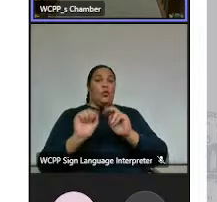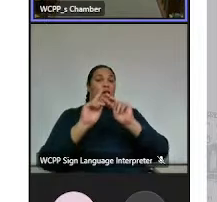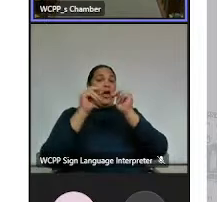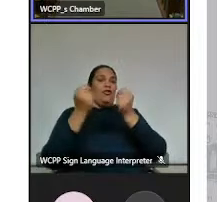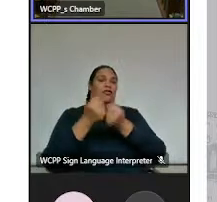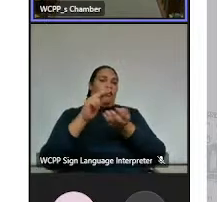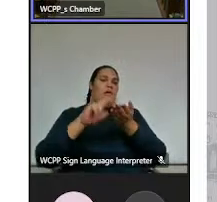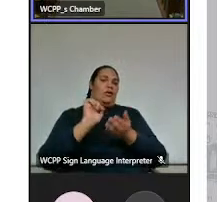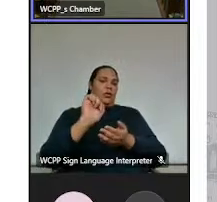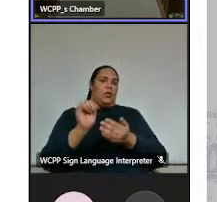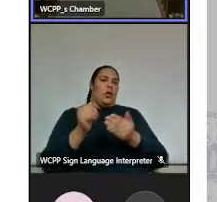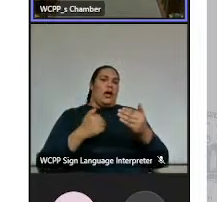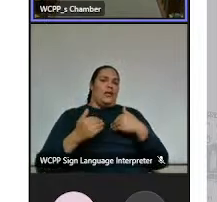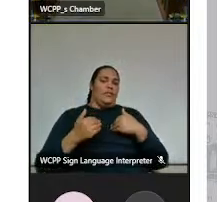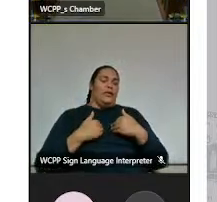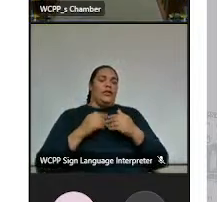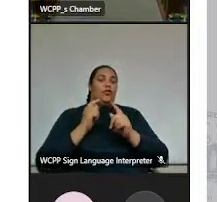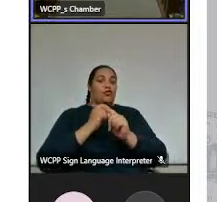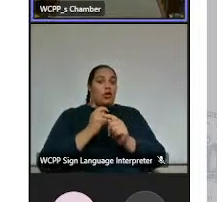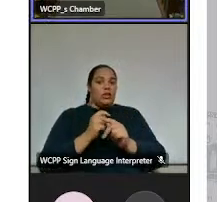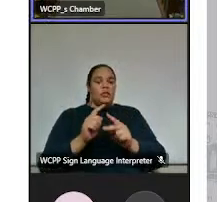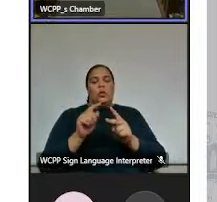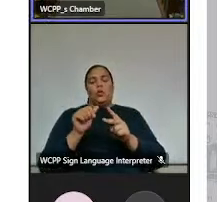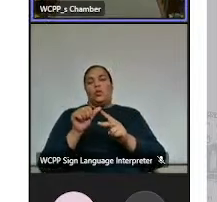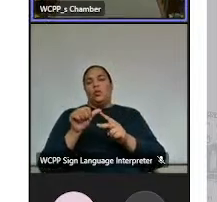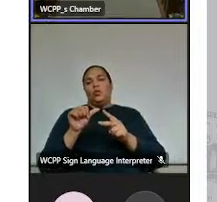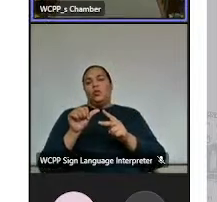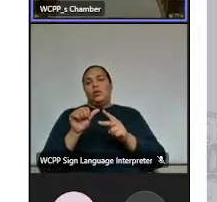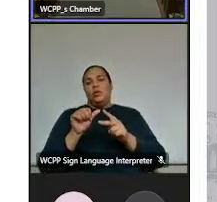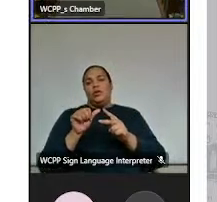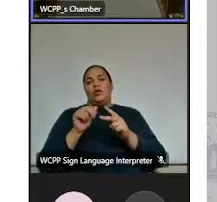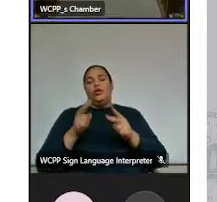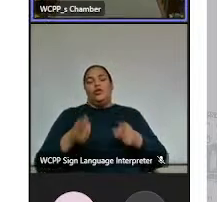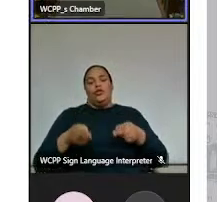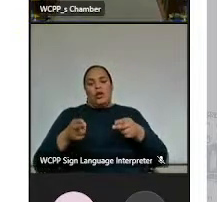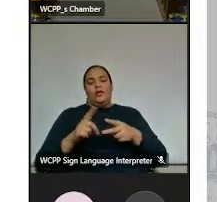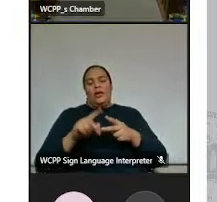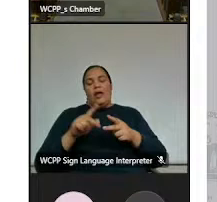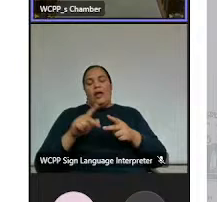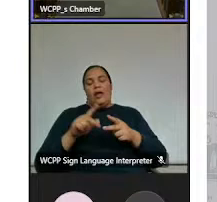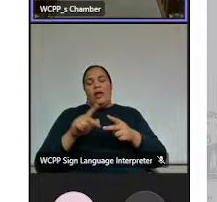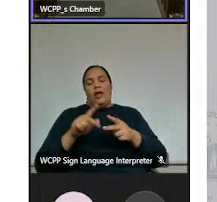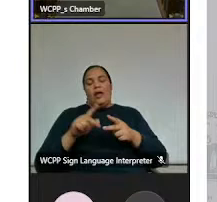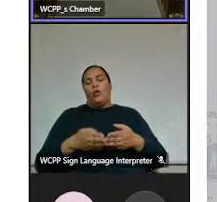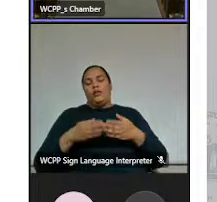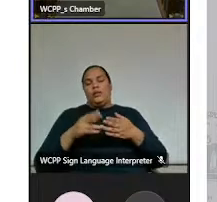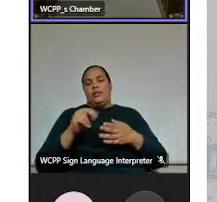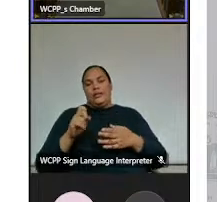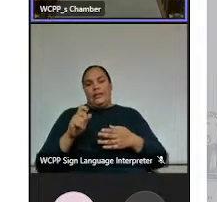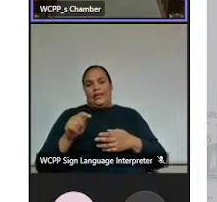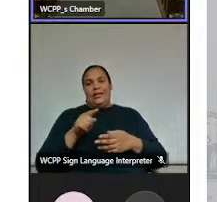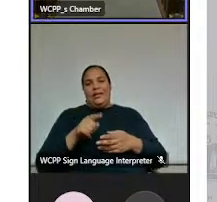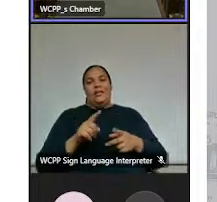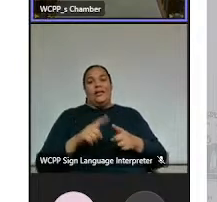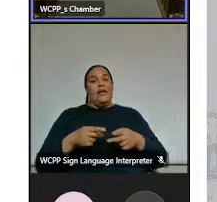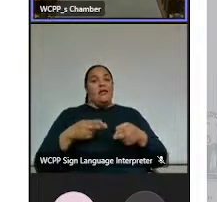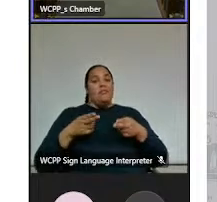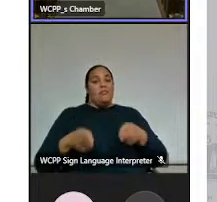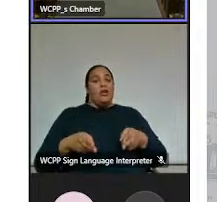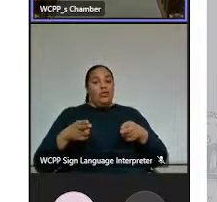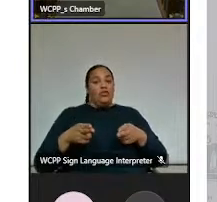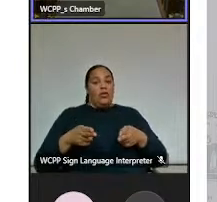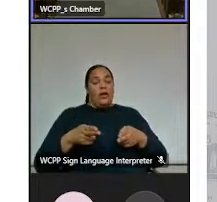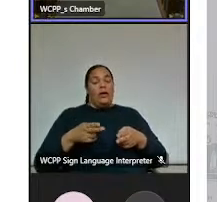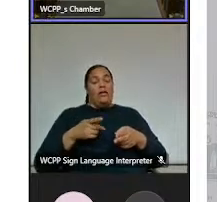which administers transport, Transnet and Portnet. Here, the Passenger Rail Association is